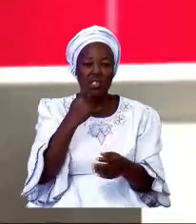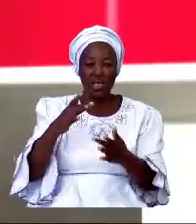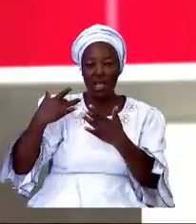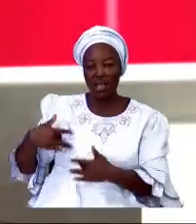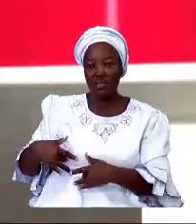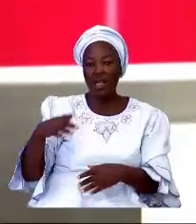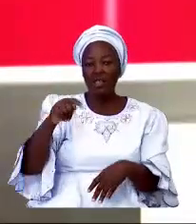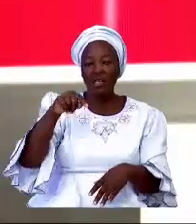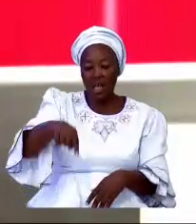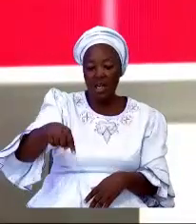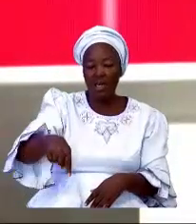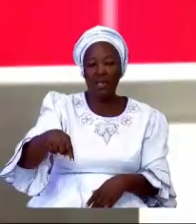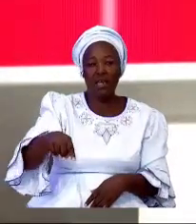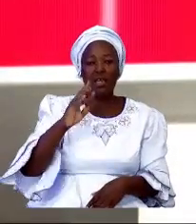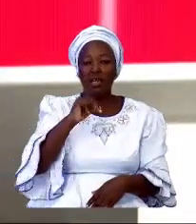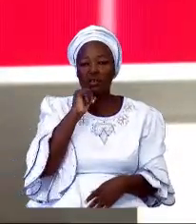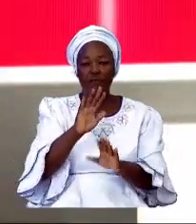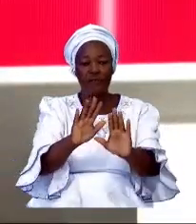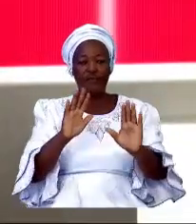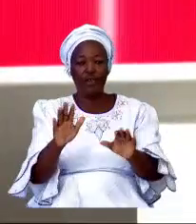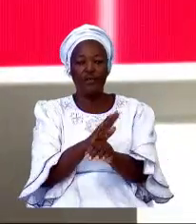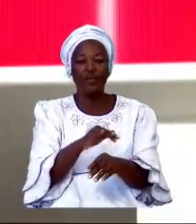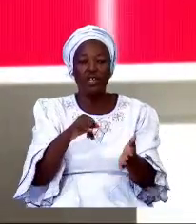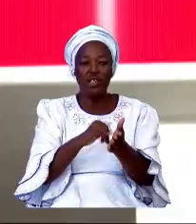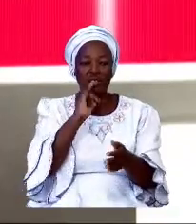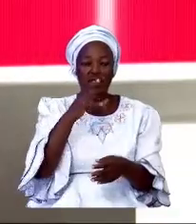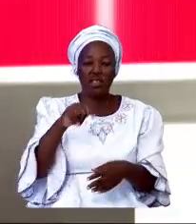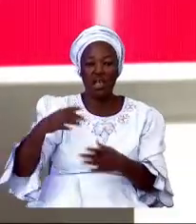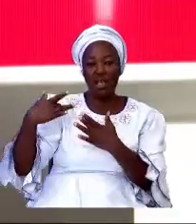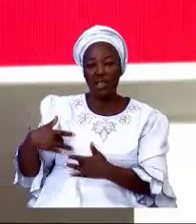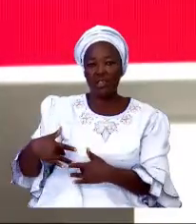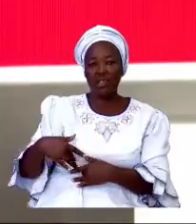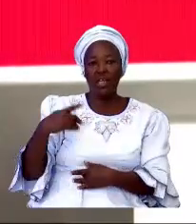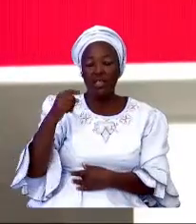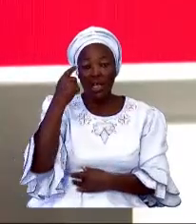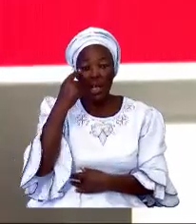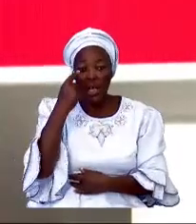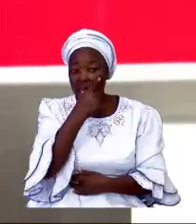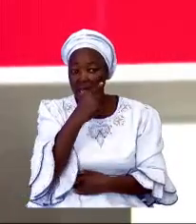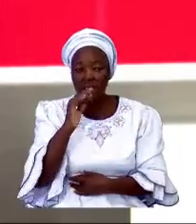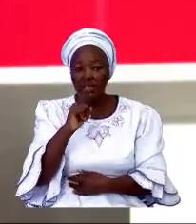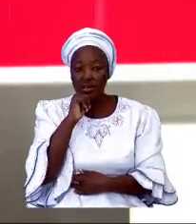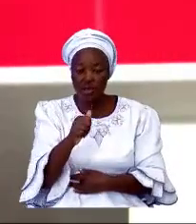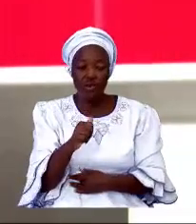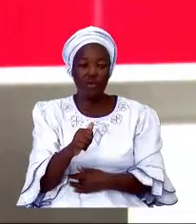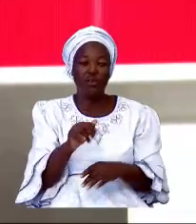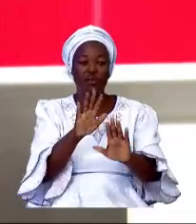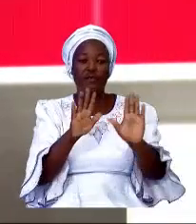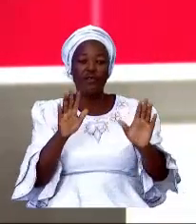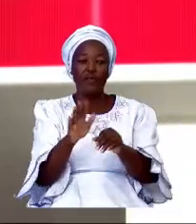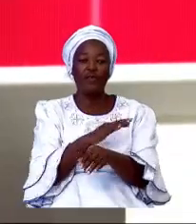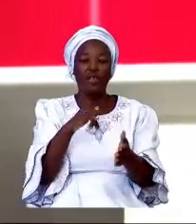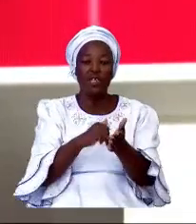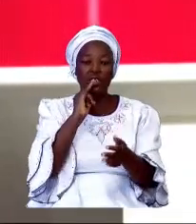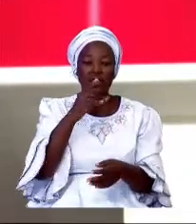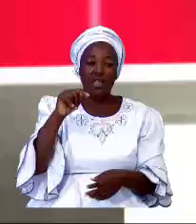not fearful in the heart. The legs, feet are not fearful in the heart.